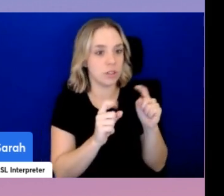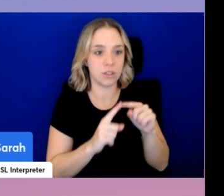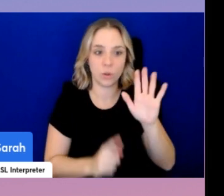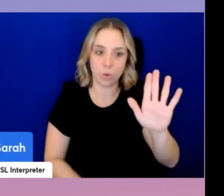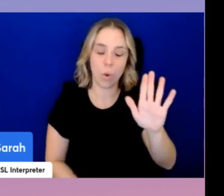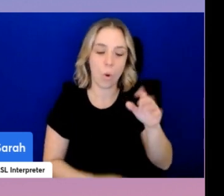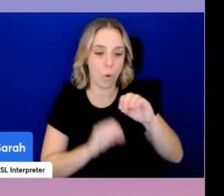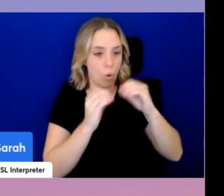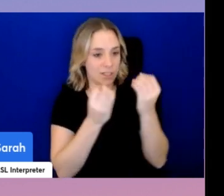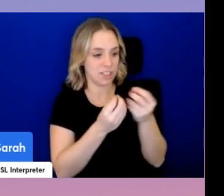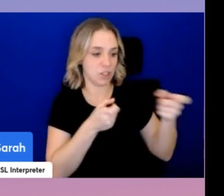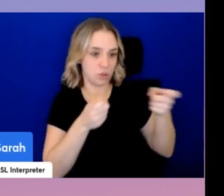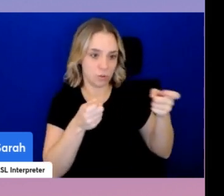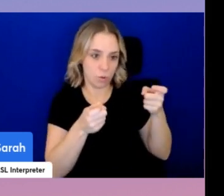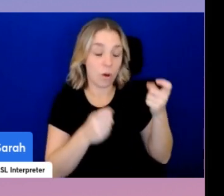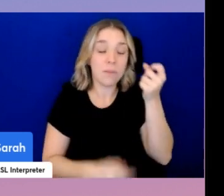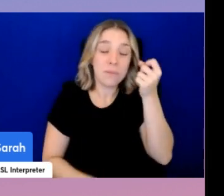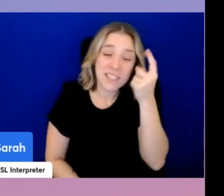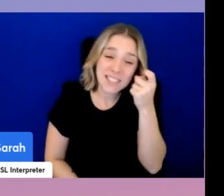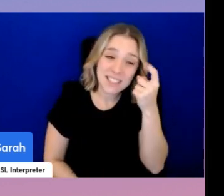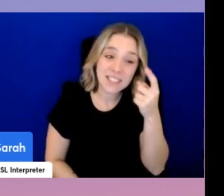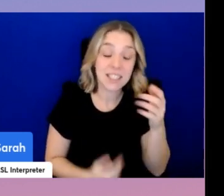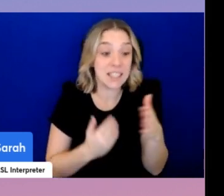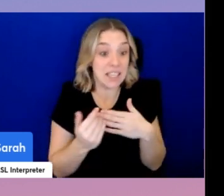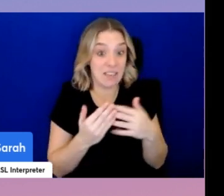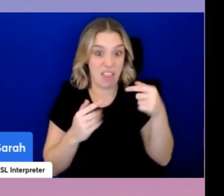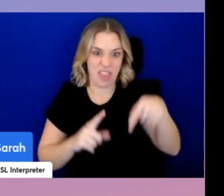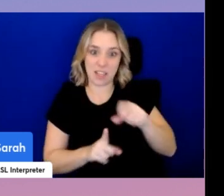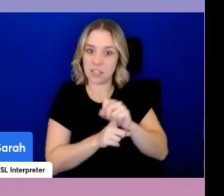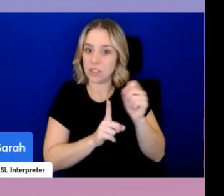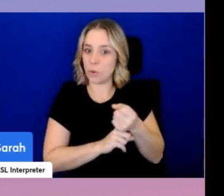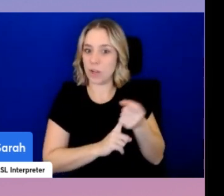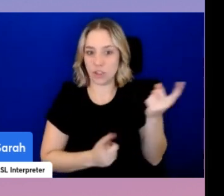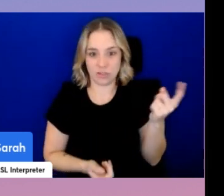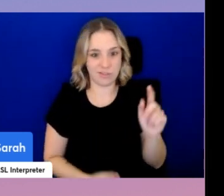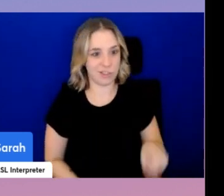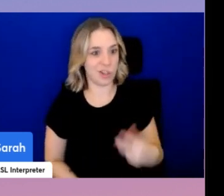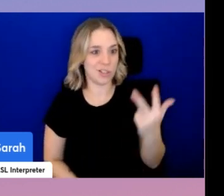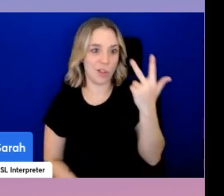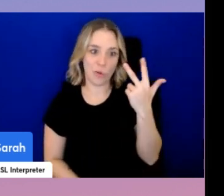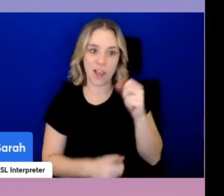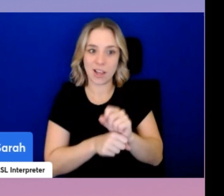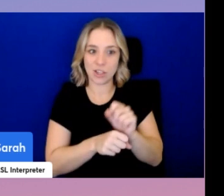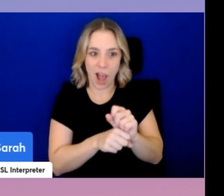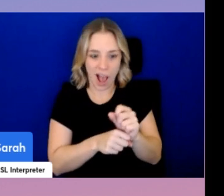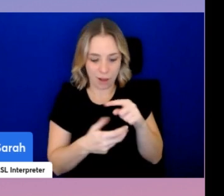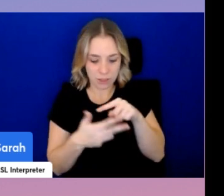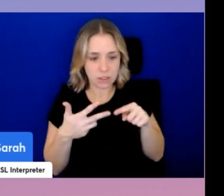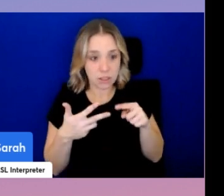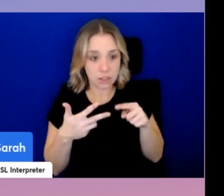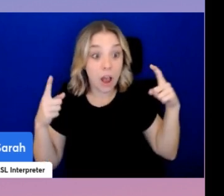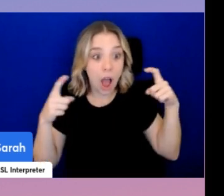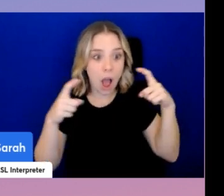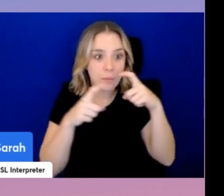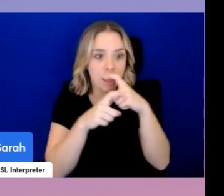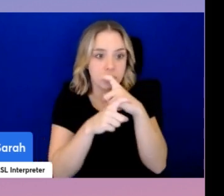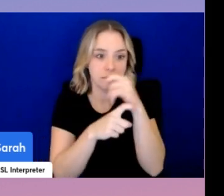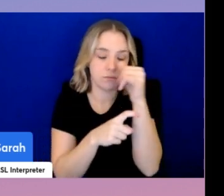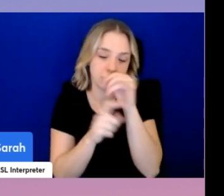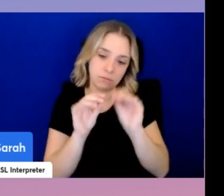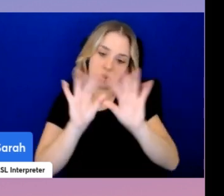organization's control. However, even in this scenario where there are just 3 jobs, the complexity is already starting to become